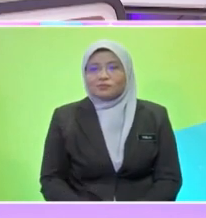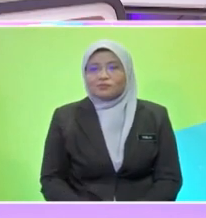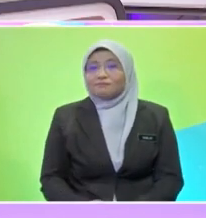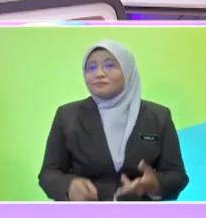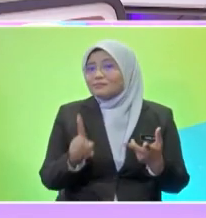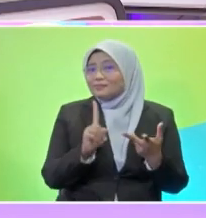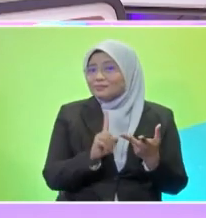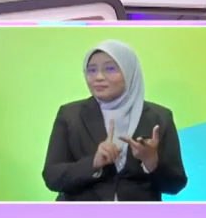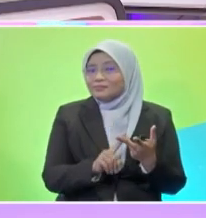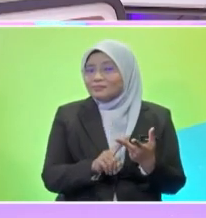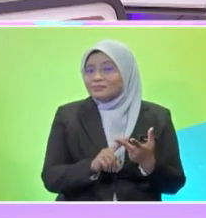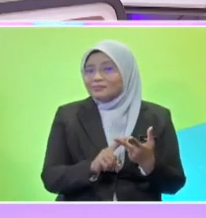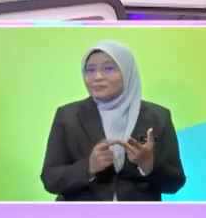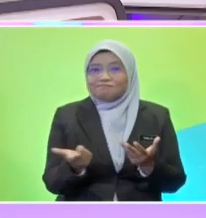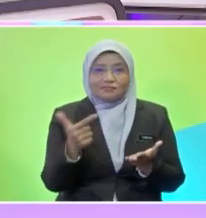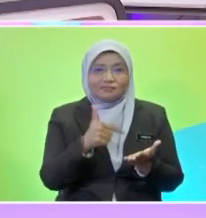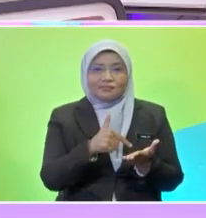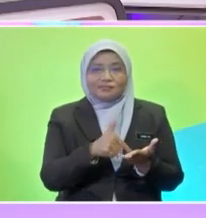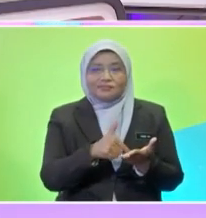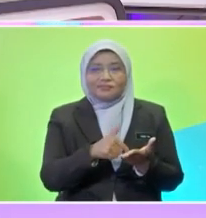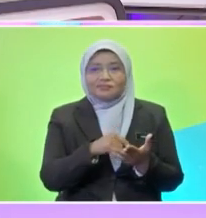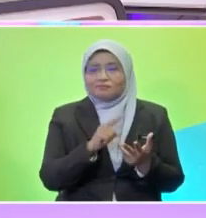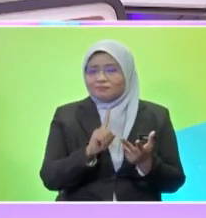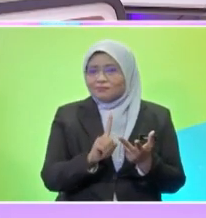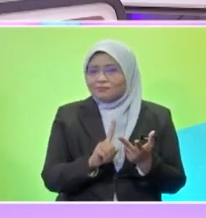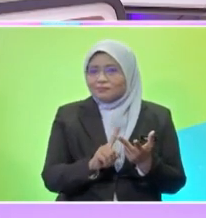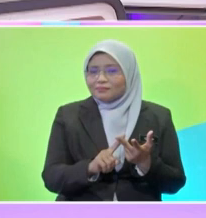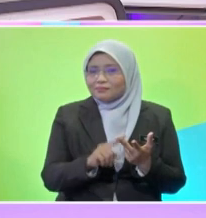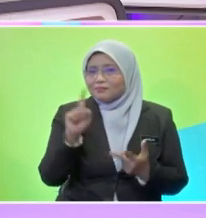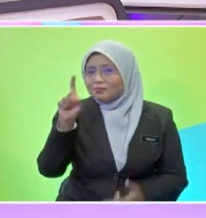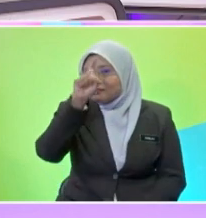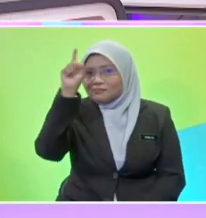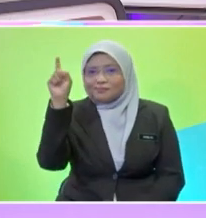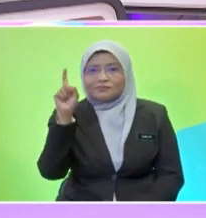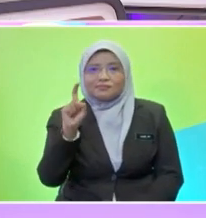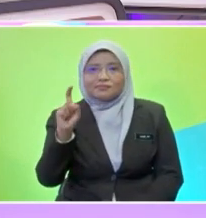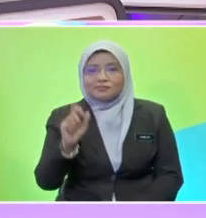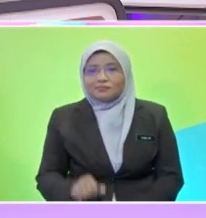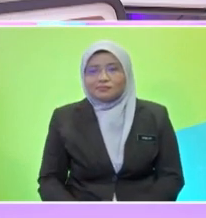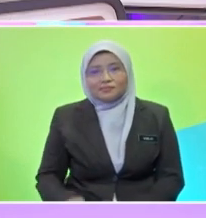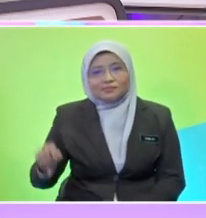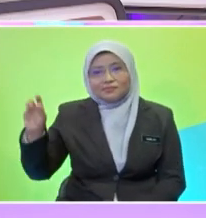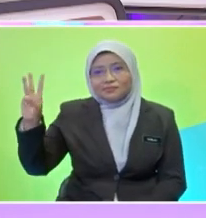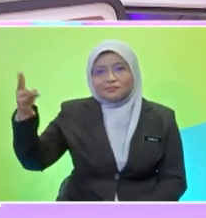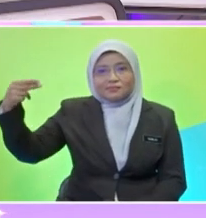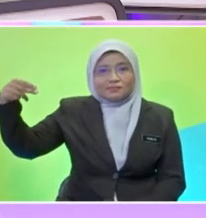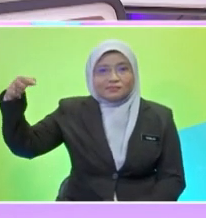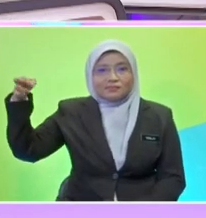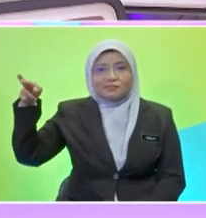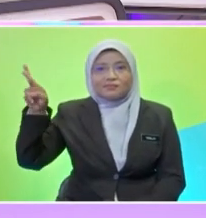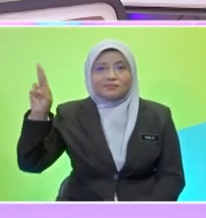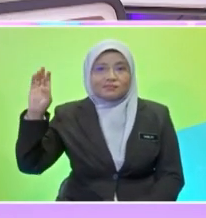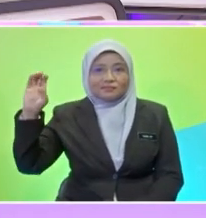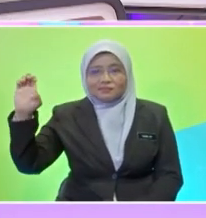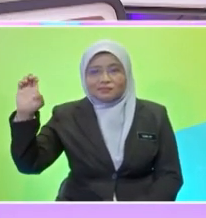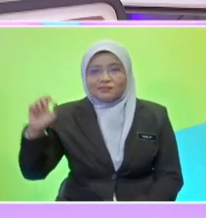next one. Question on where. Where? You want to ask about place. Where?